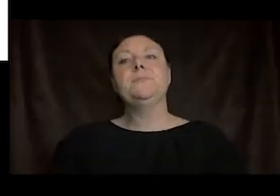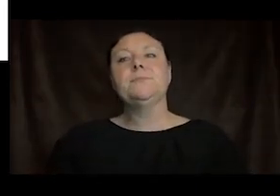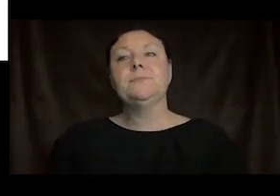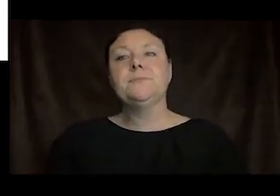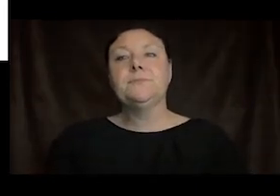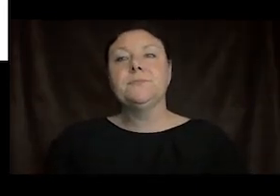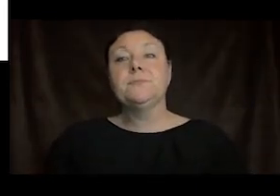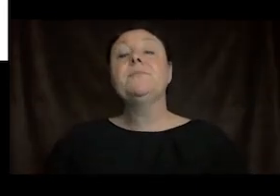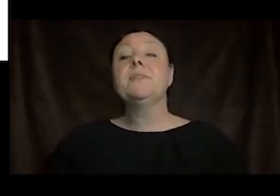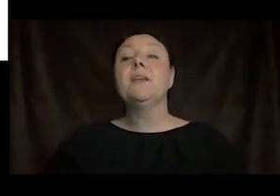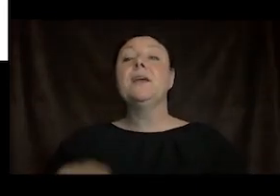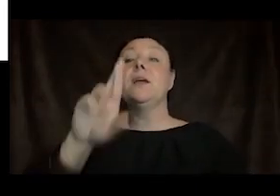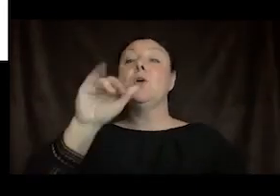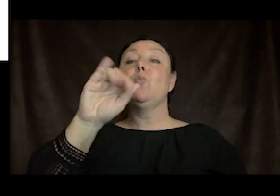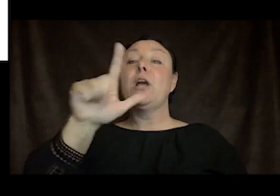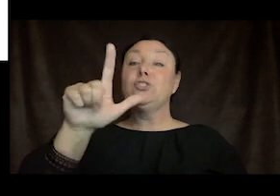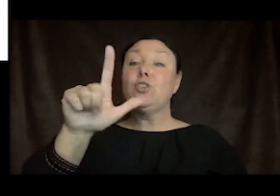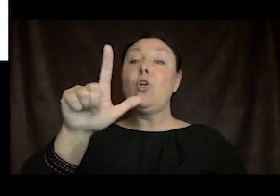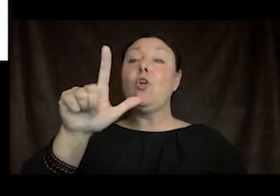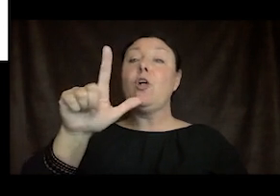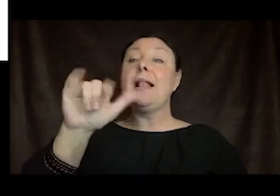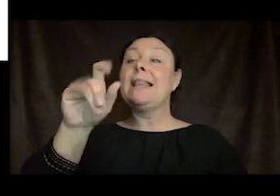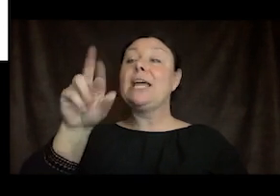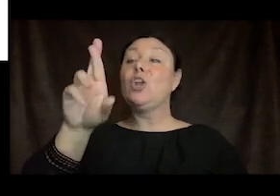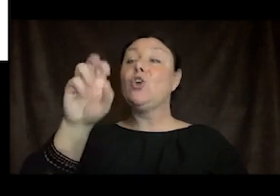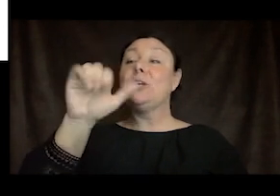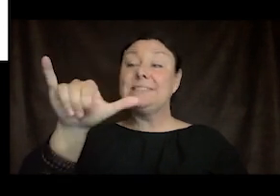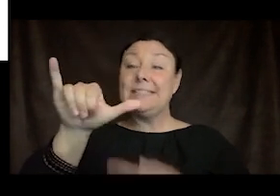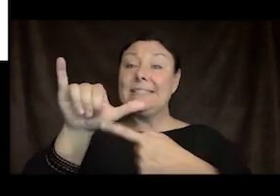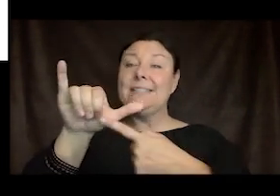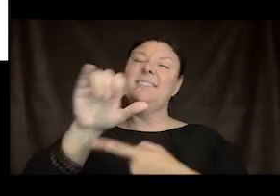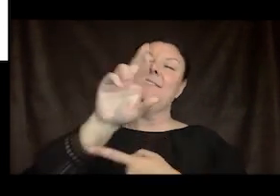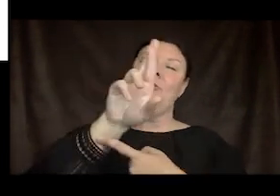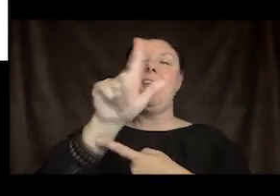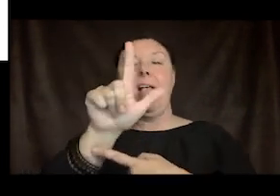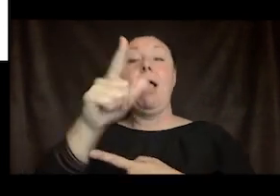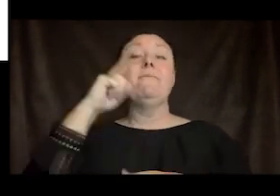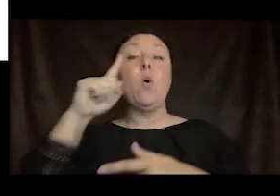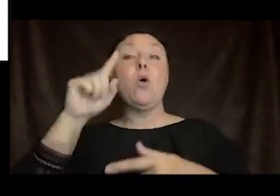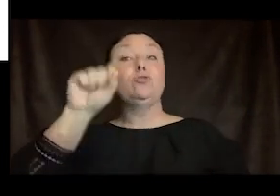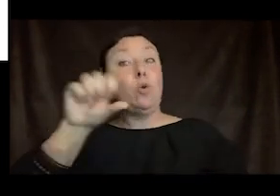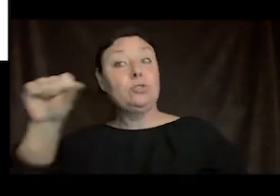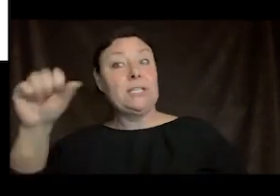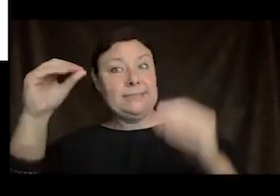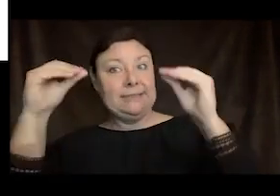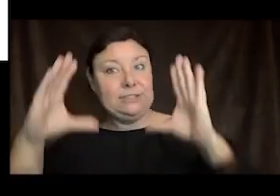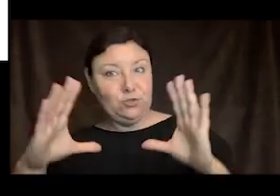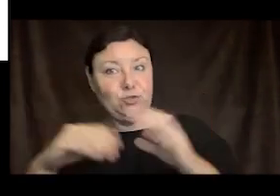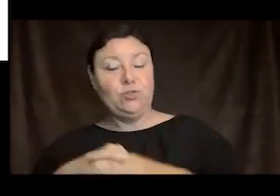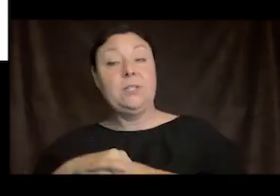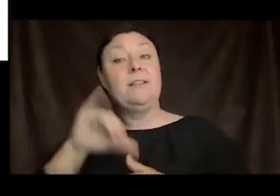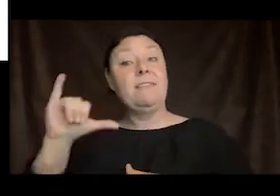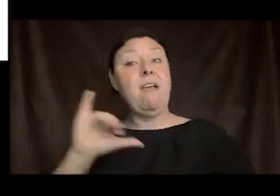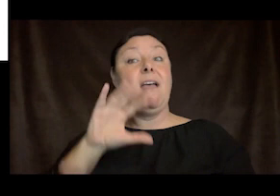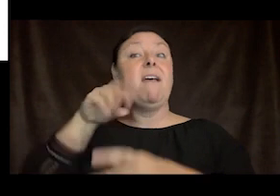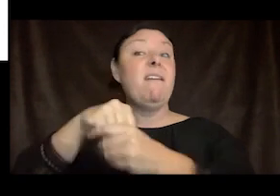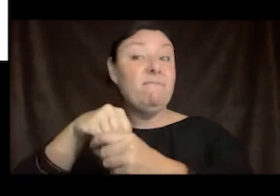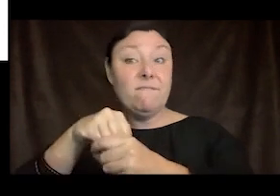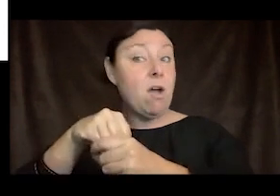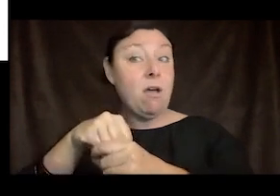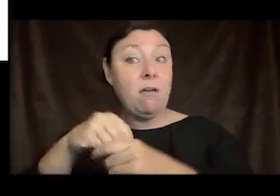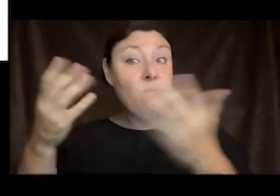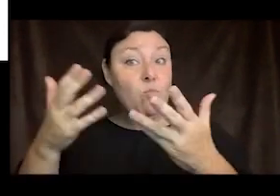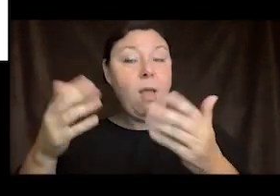So let's talk about racial literacy for social studies teachers. And it really is going to involve